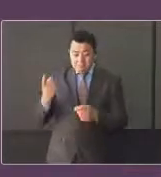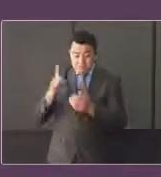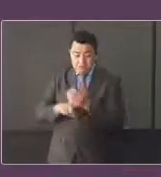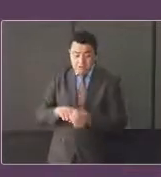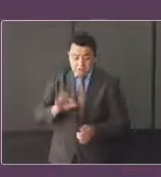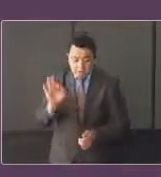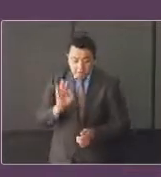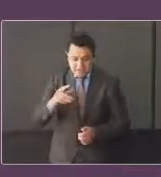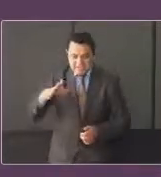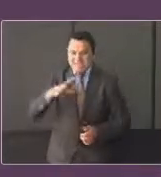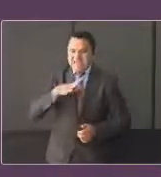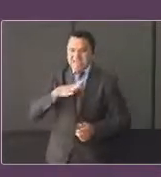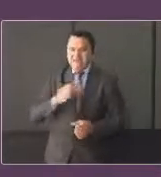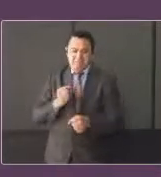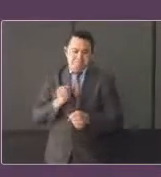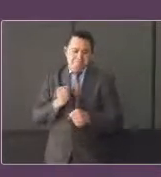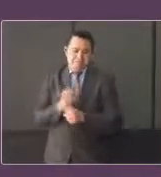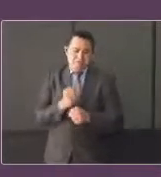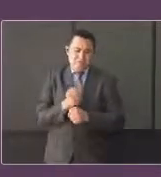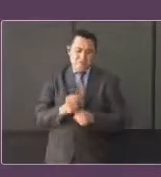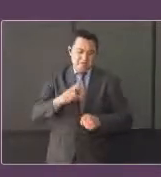experience, discrimination,